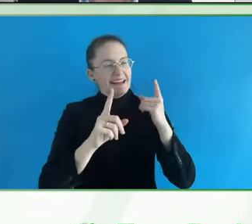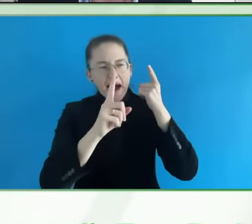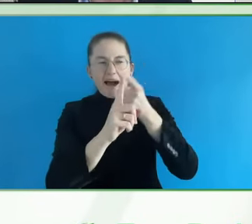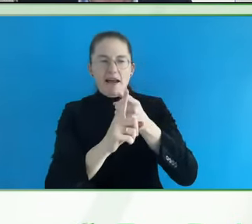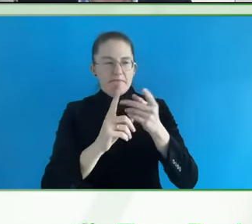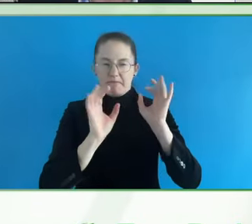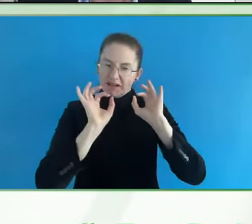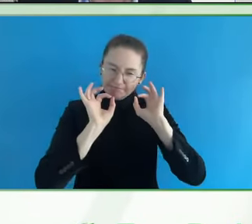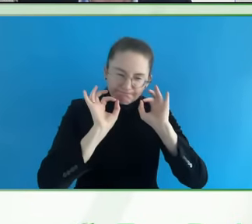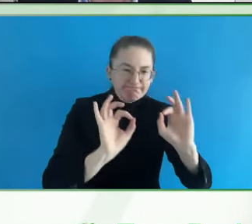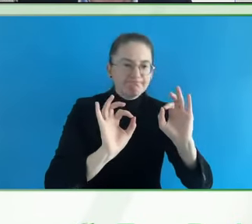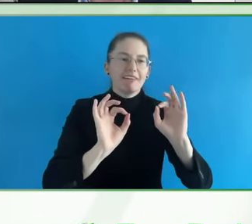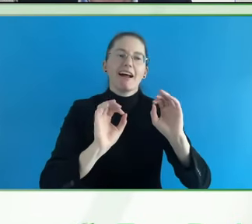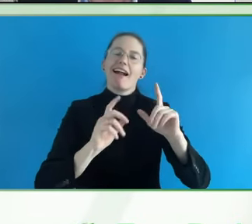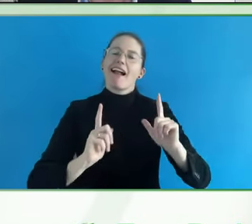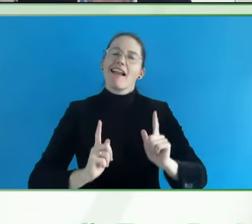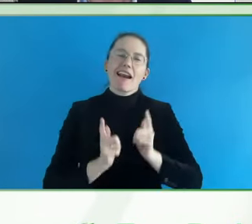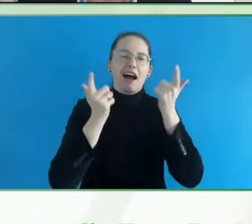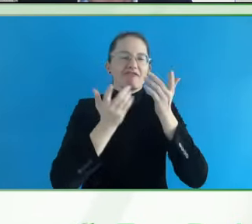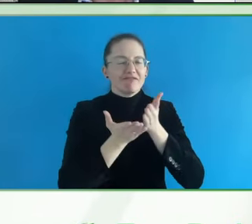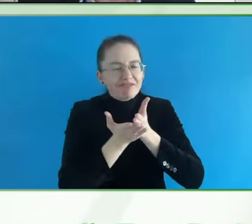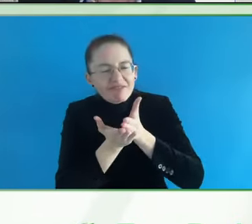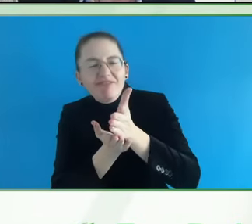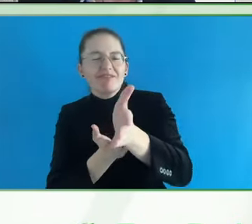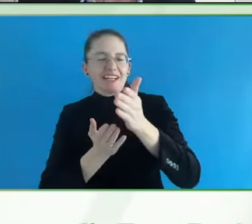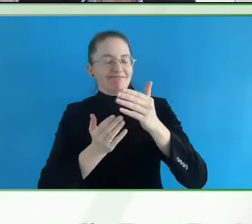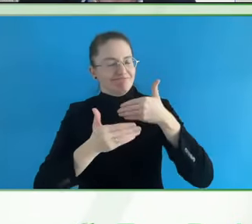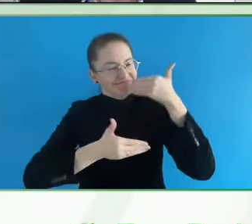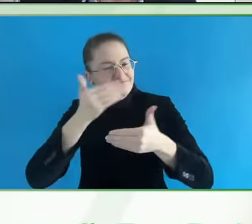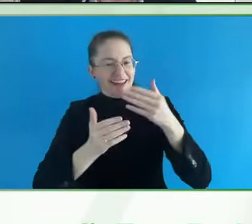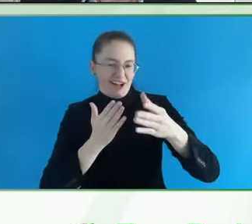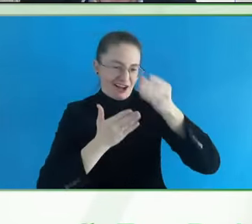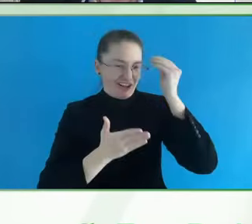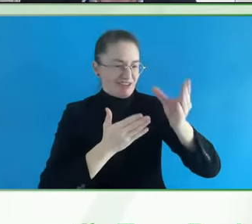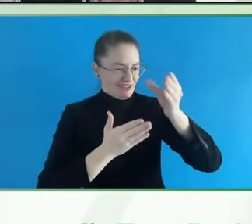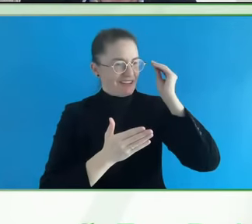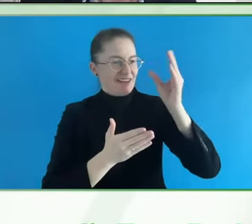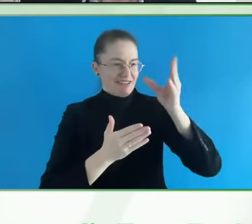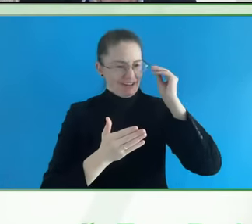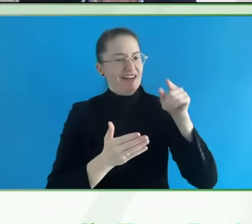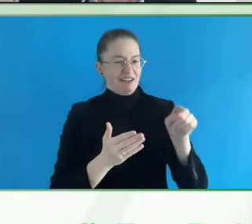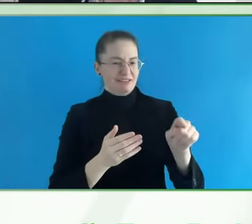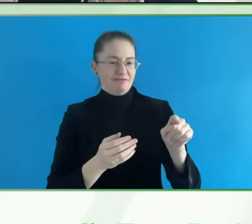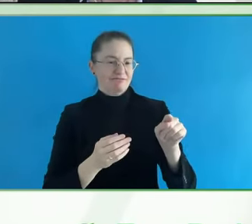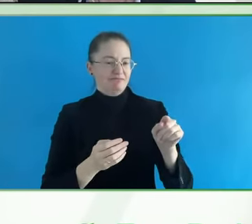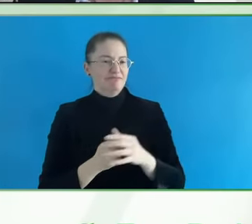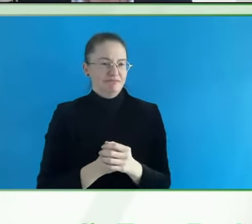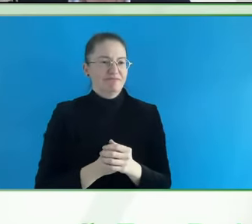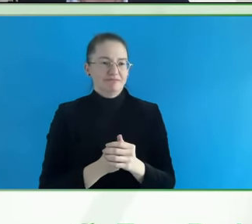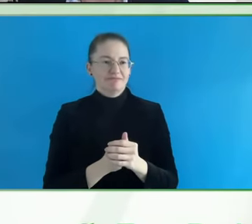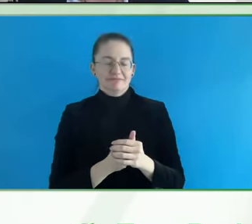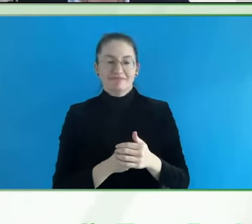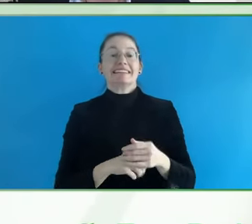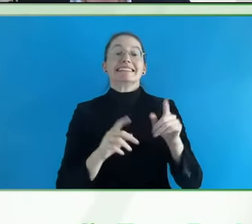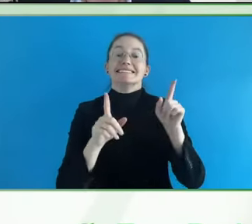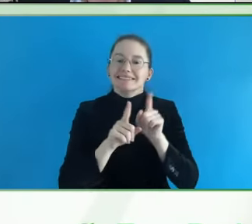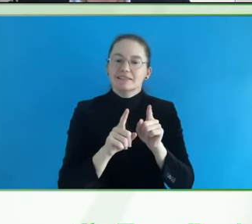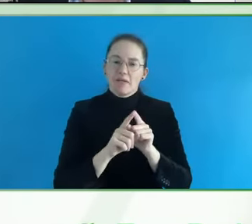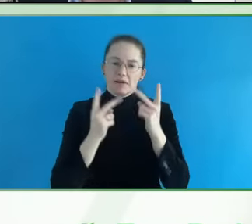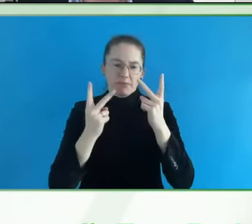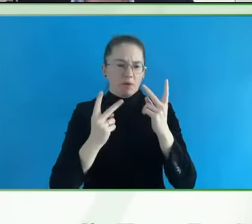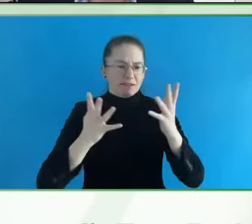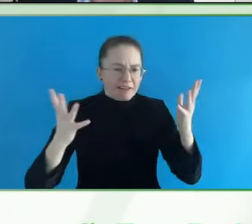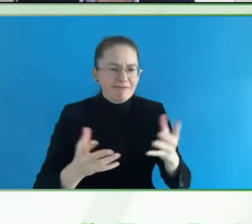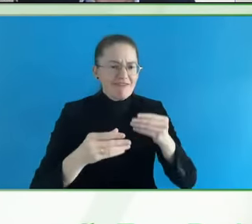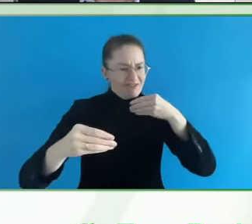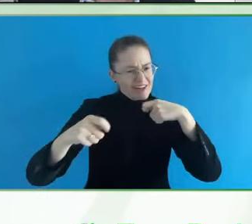learning paces of the students and that favor their autonomy. Eladio, last minute. Yeah,